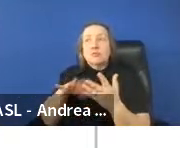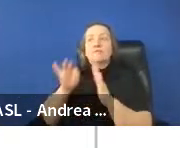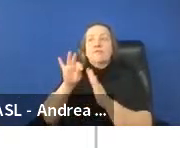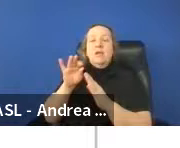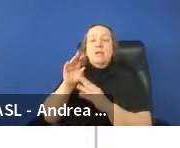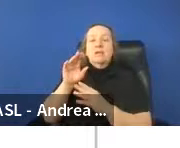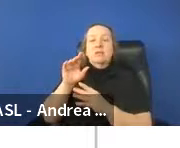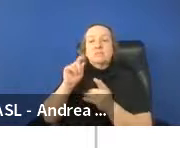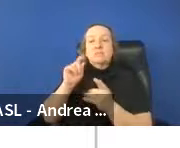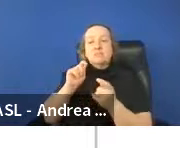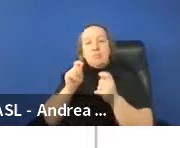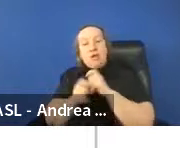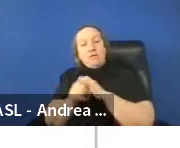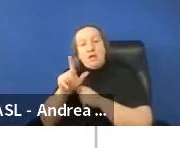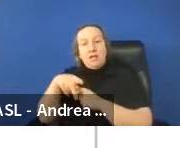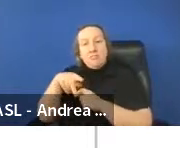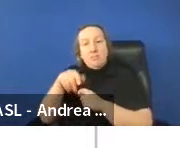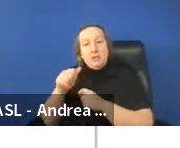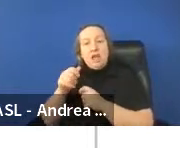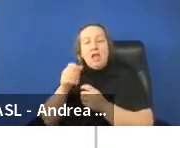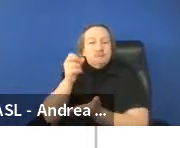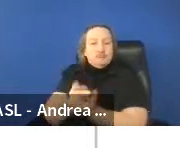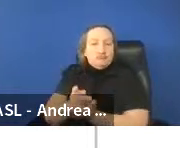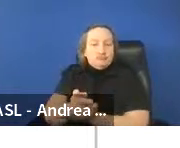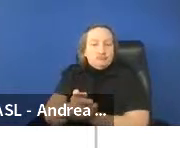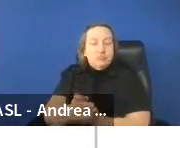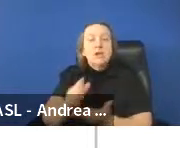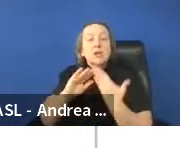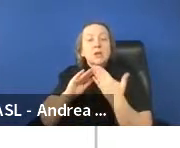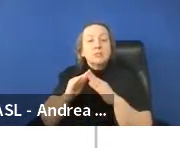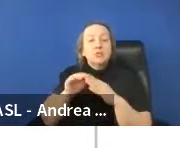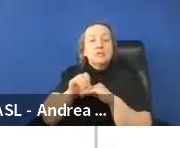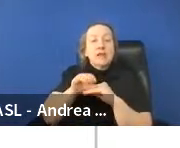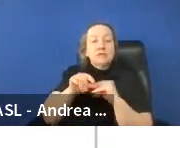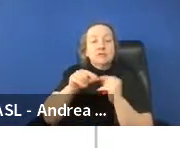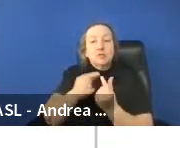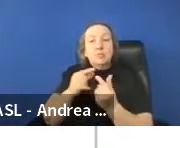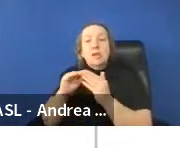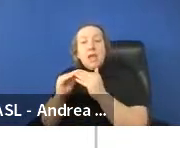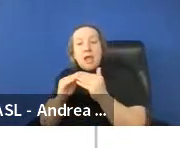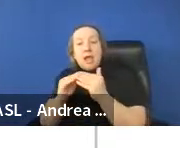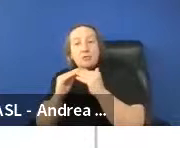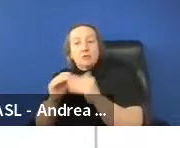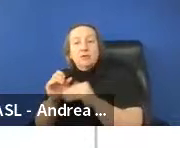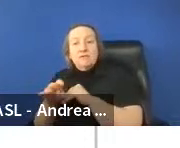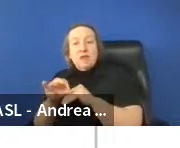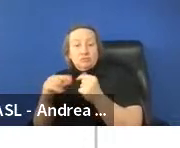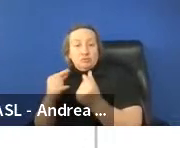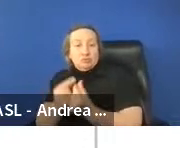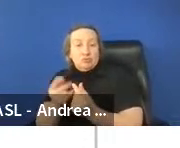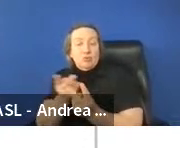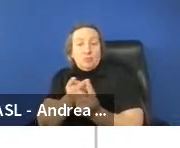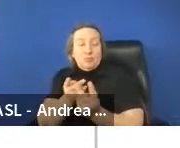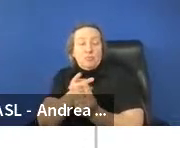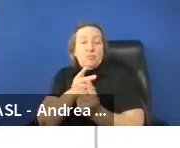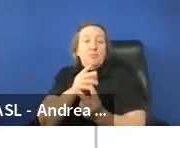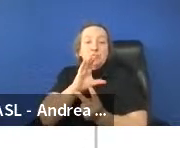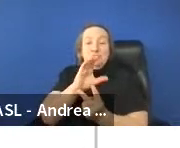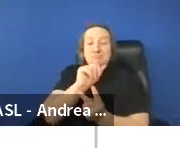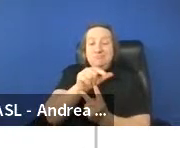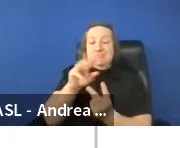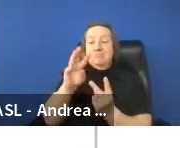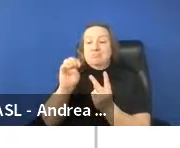endorsement. So our community advisory group and our equity advisory groups are being brought along at each step of the